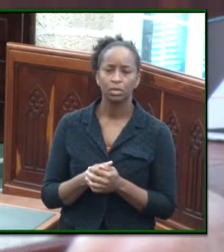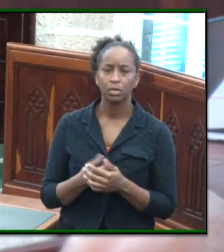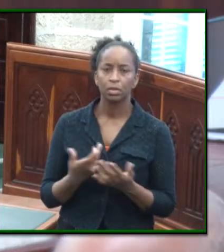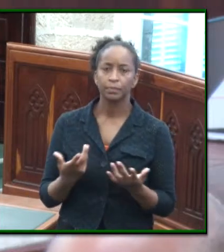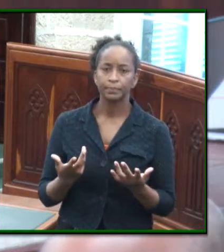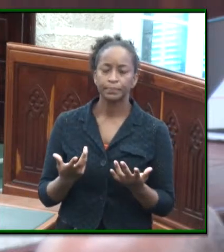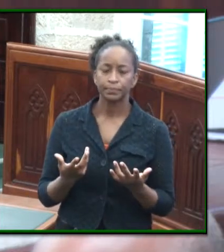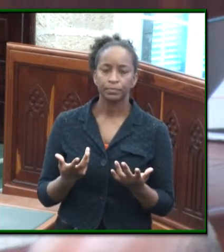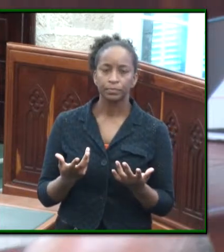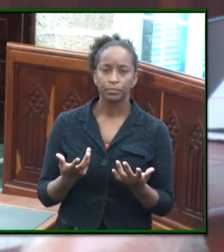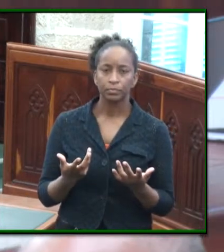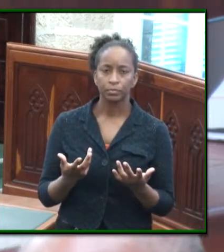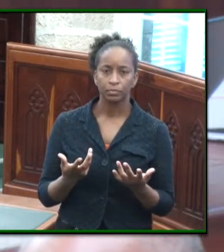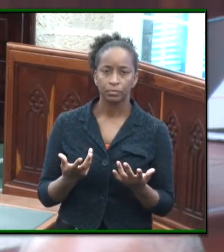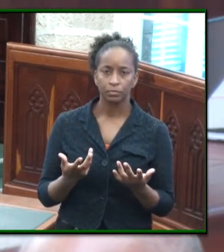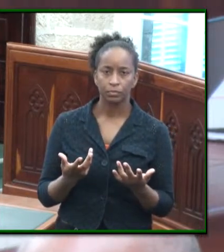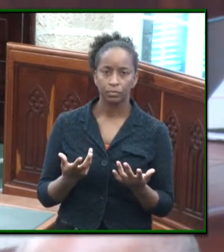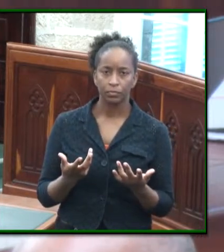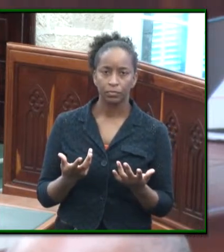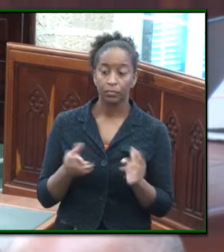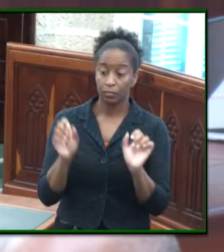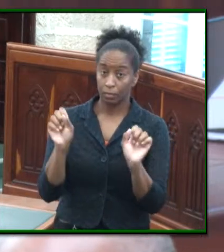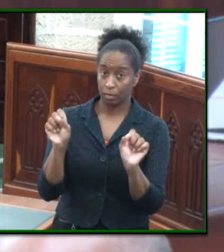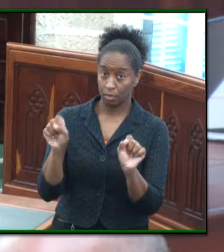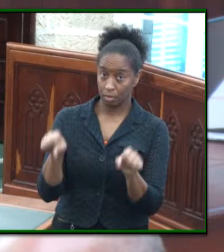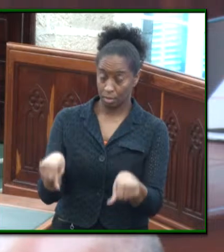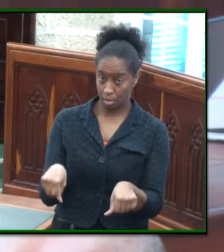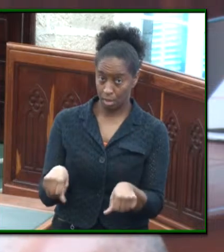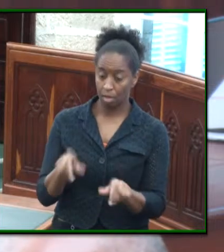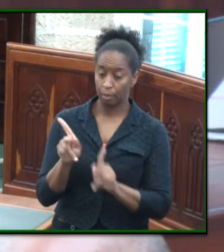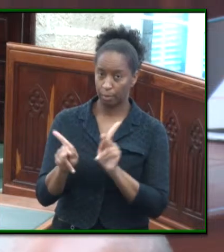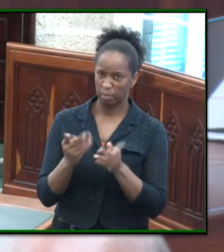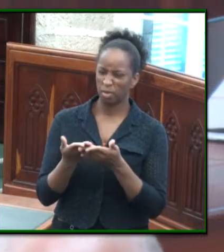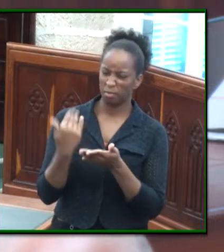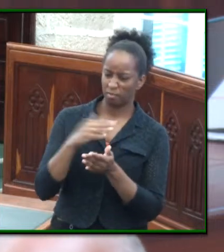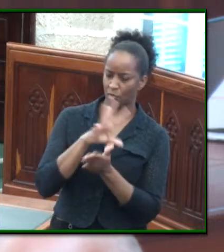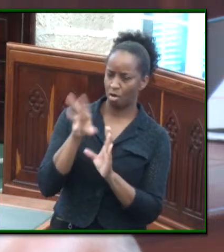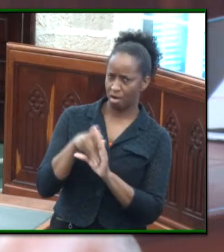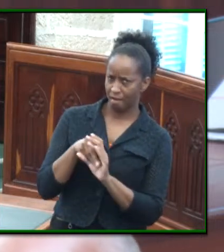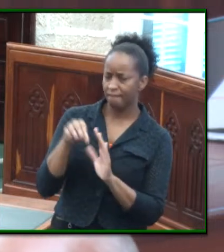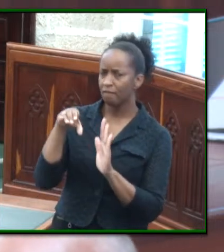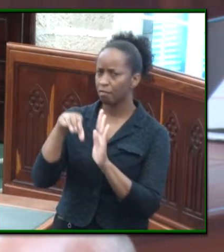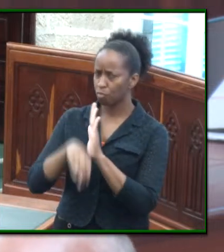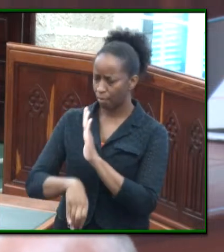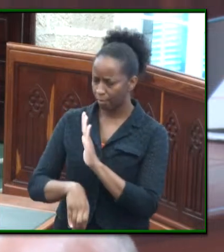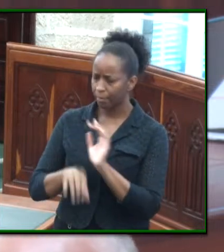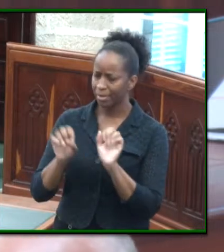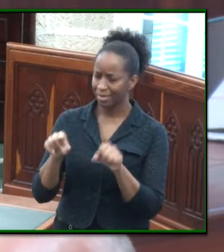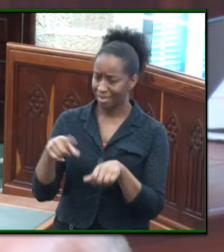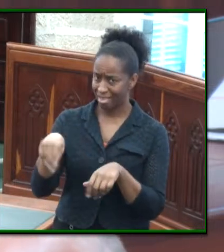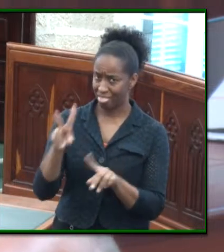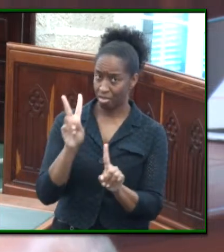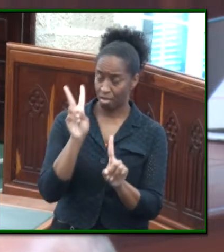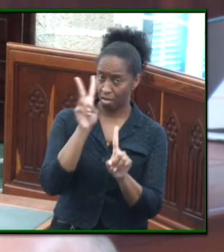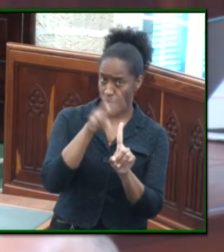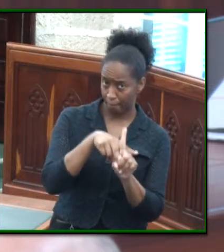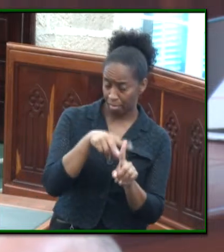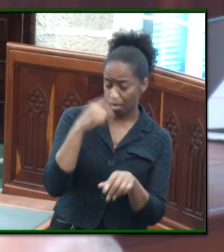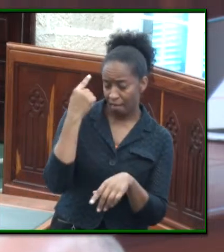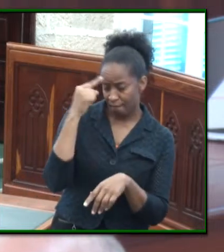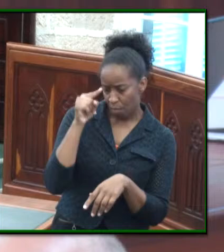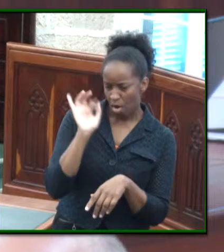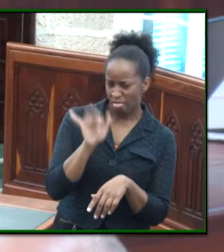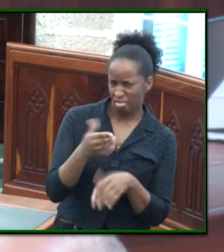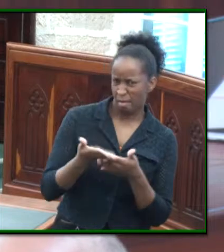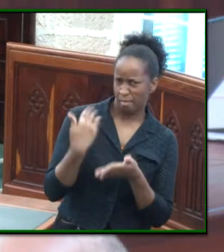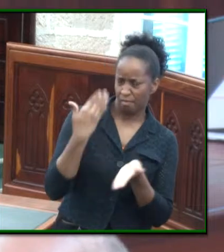constituents, apply to have their records expunged, and if there's any contemplation within the